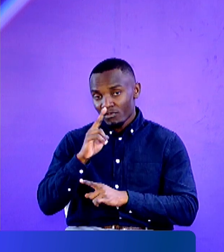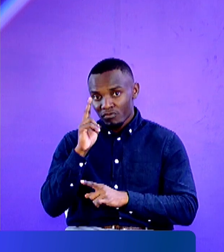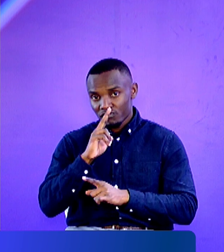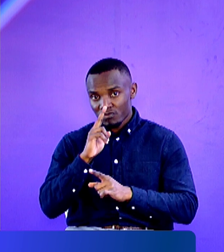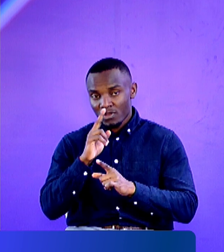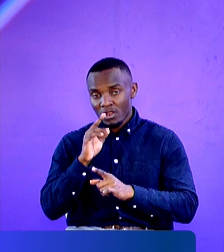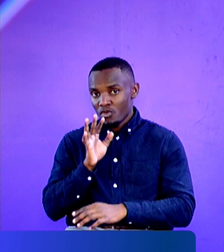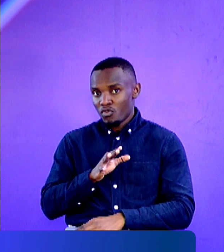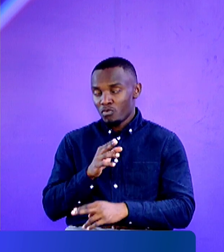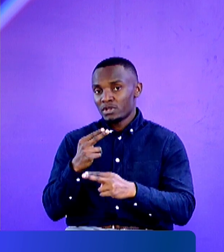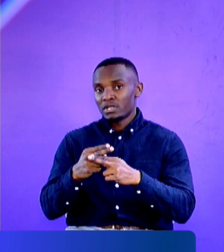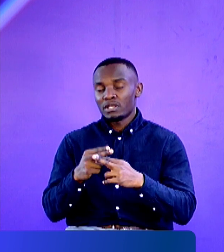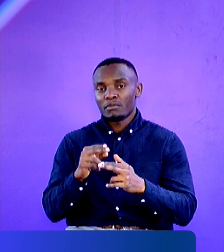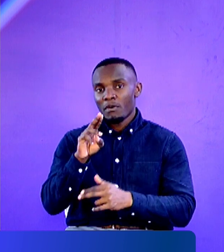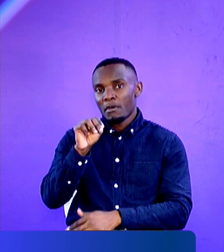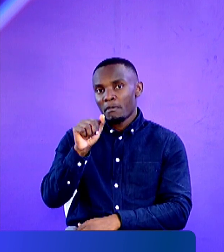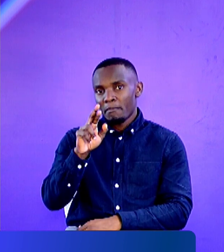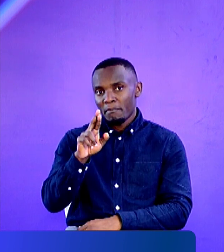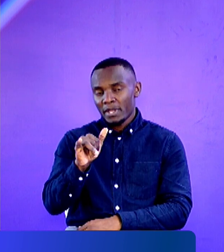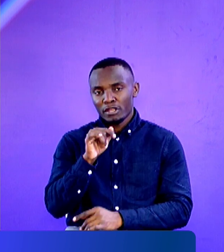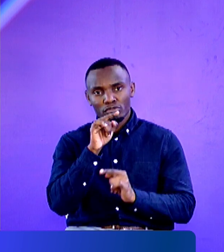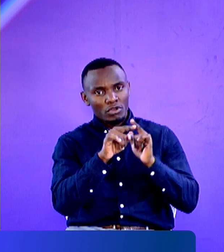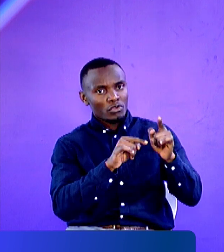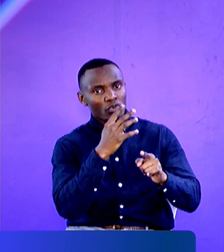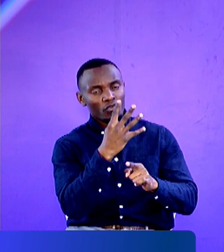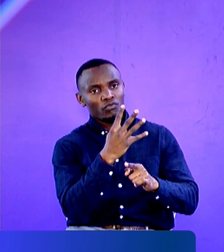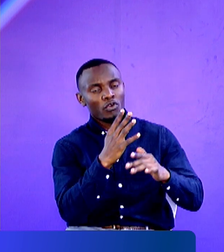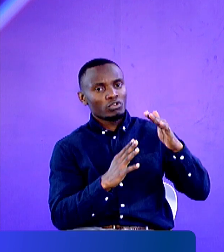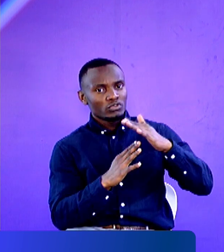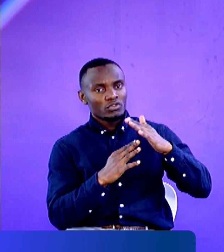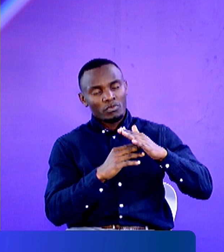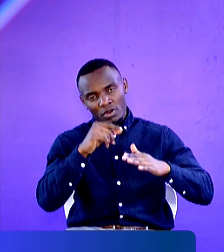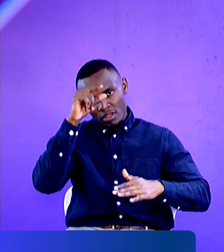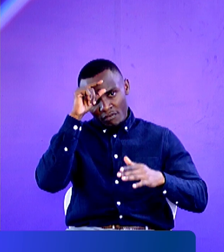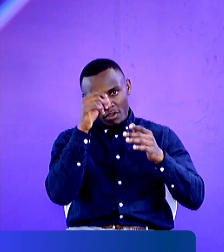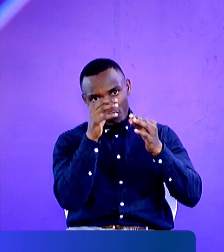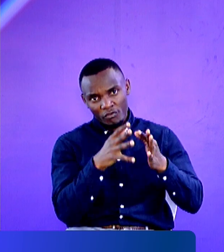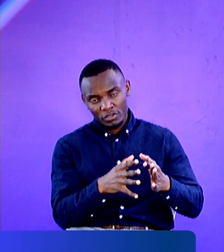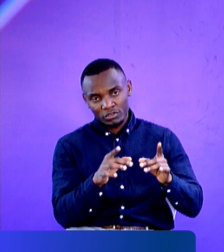4 senior government officials, including the head of public service and the president's